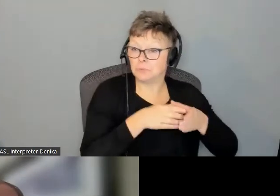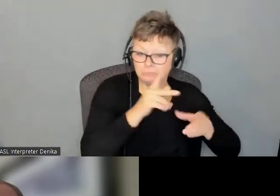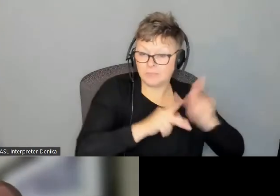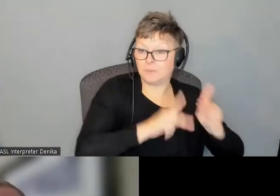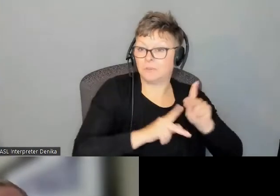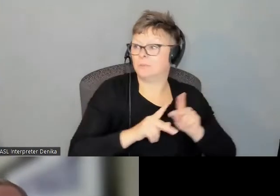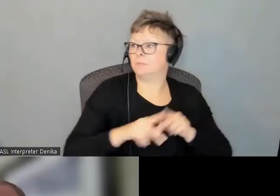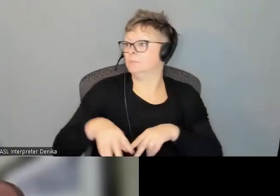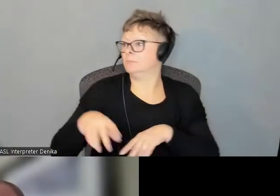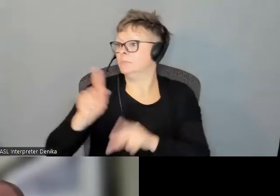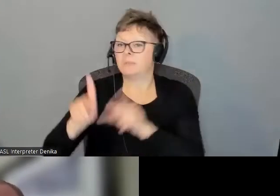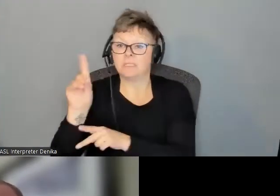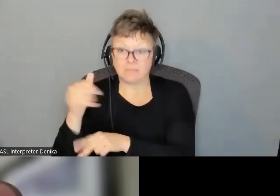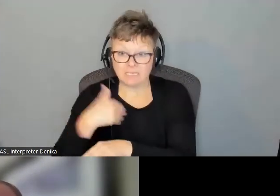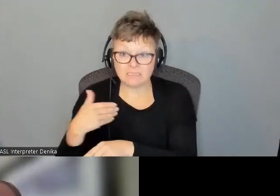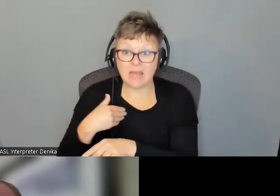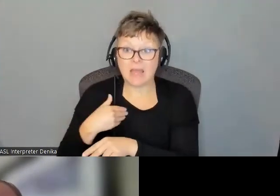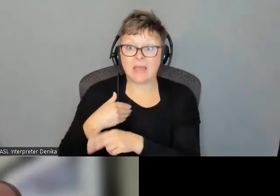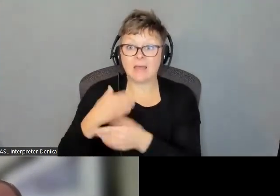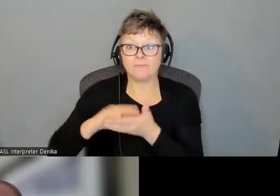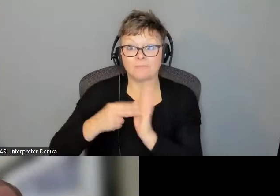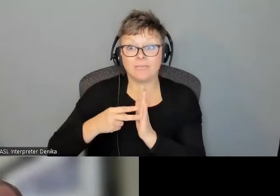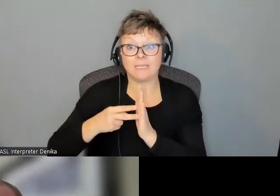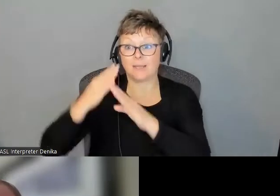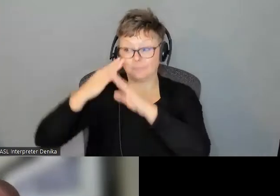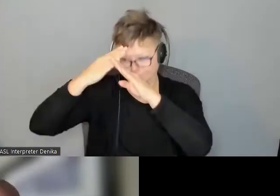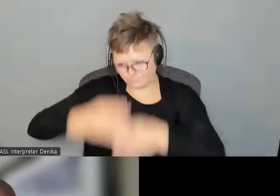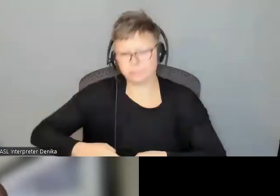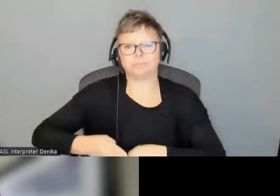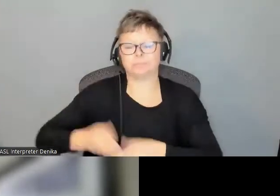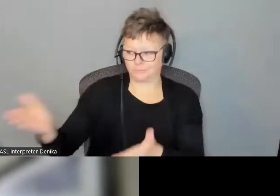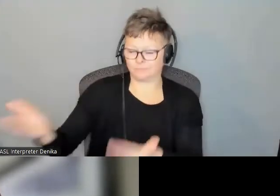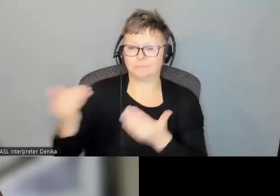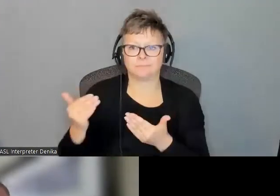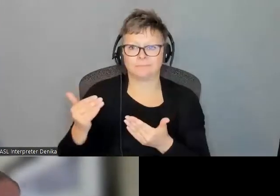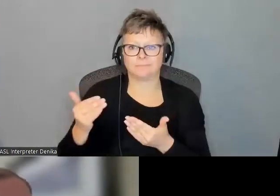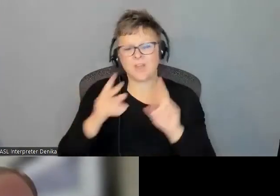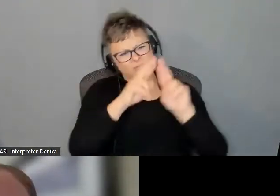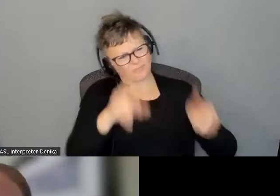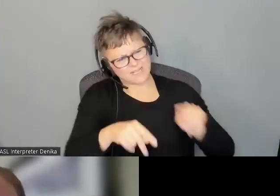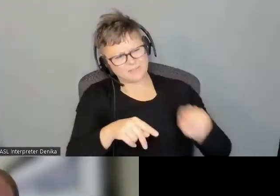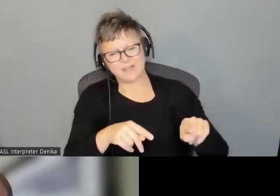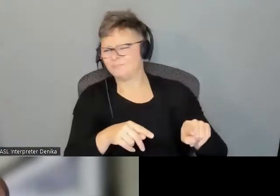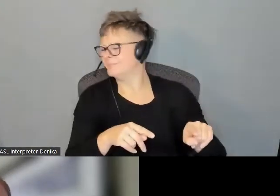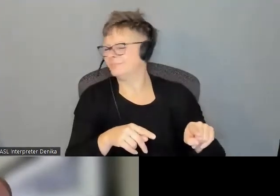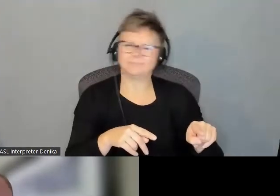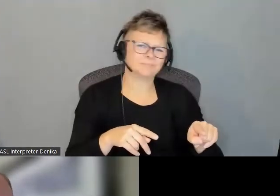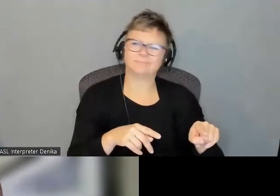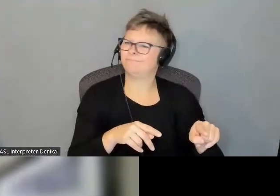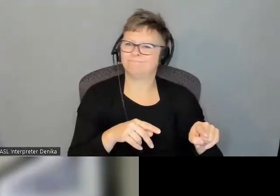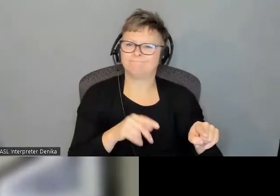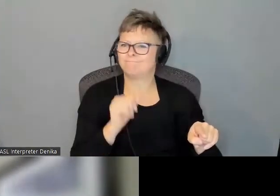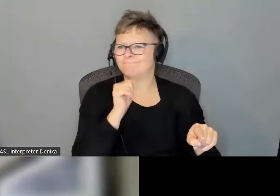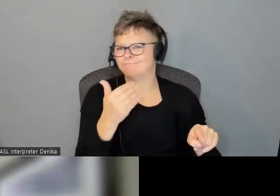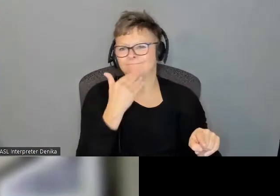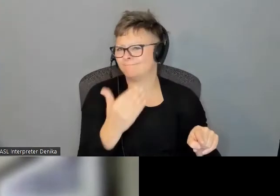it hire for fit and not the resume. So the resume is just a snapshot of what privilege you've had in your